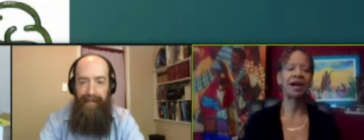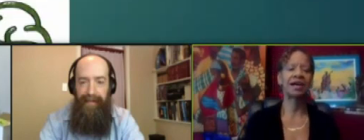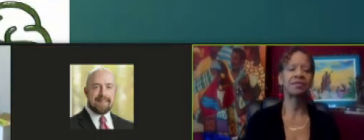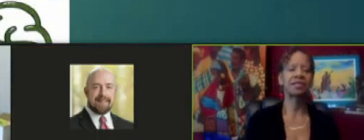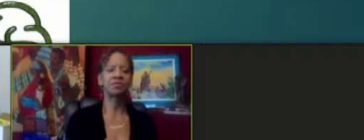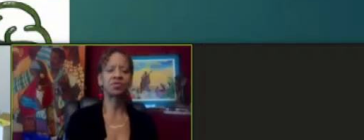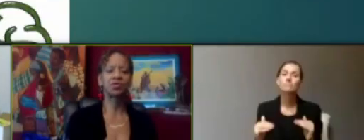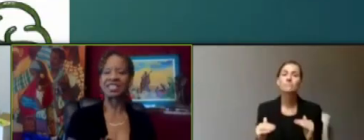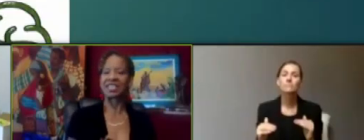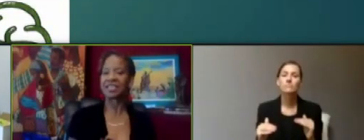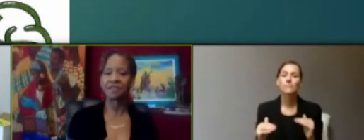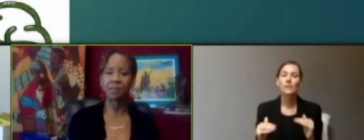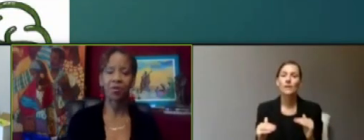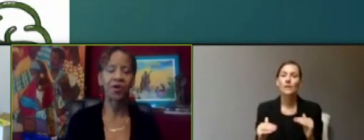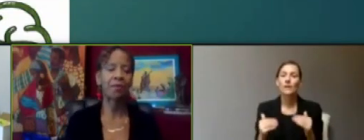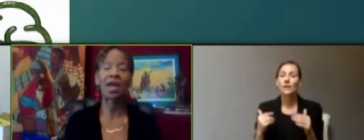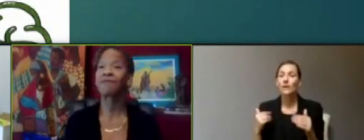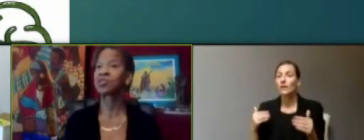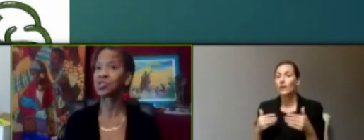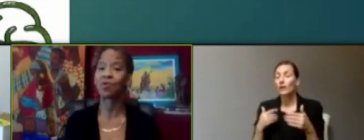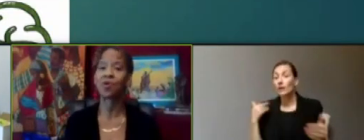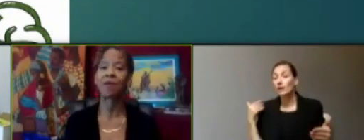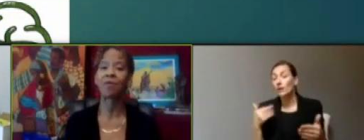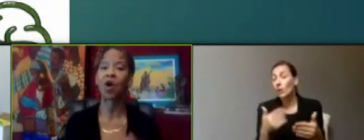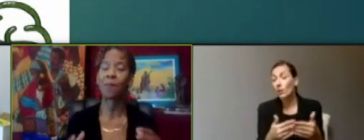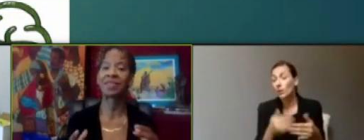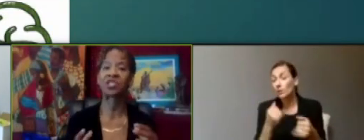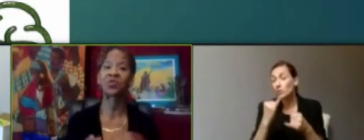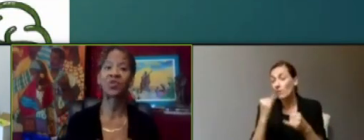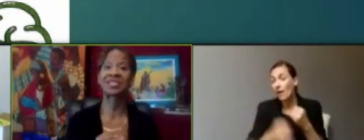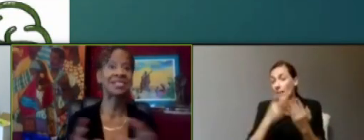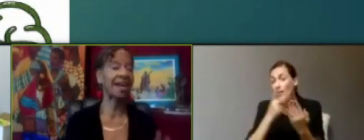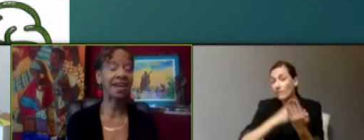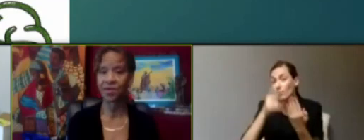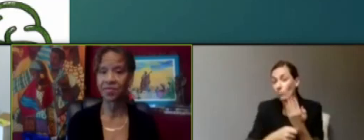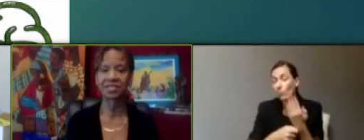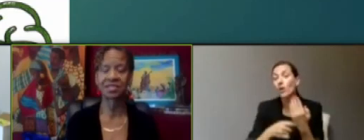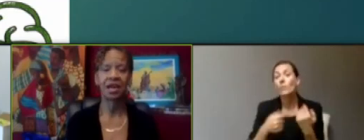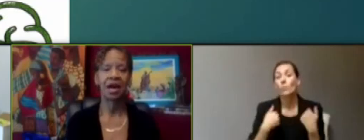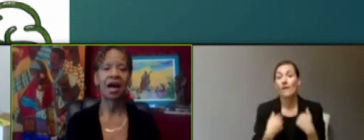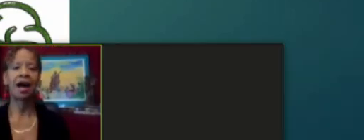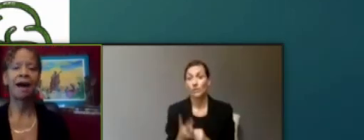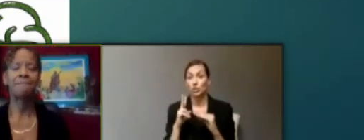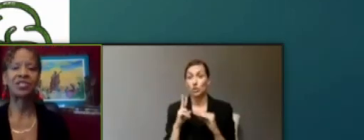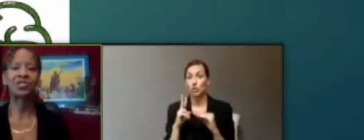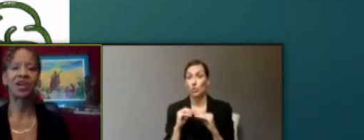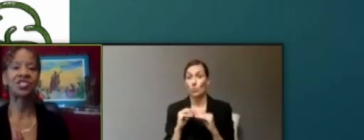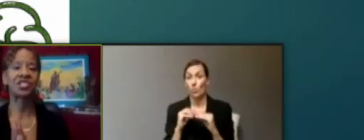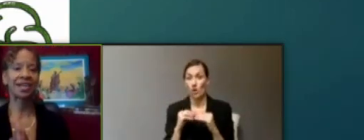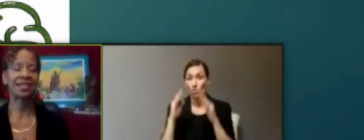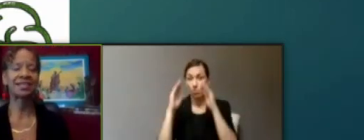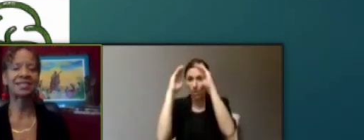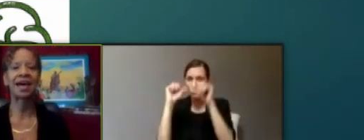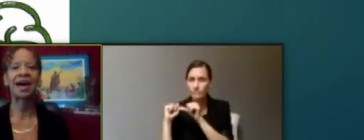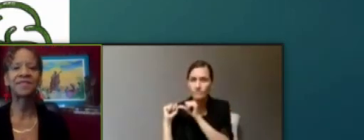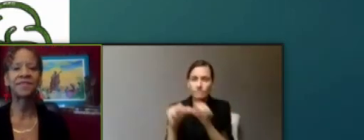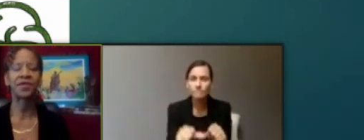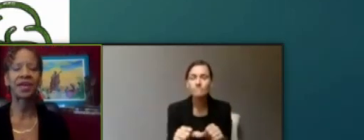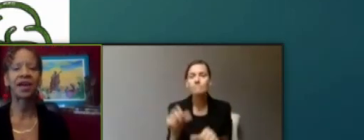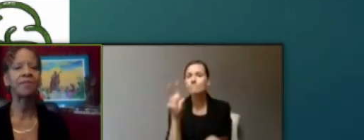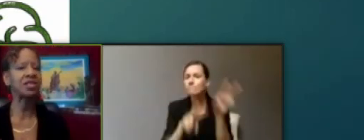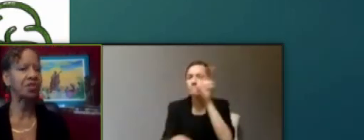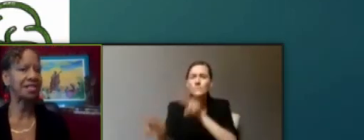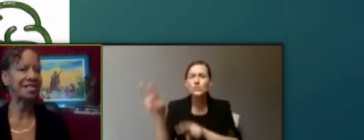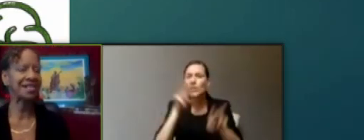our, towards the end of our program. We have two more, and we're hoping that you are staying with us, that you are checking the slides for